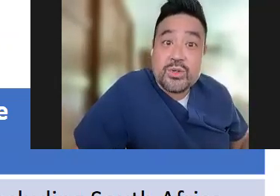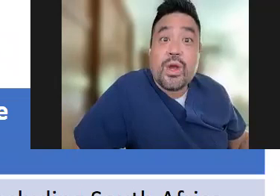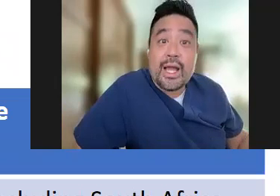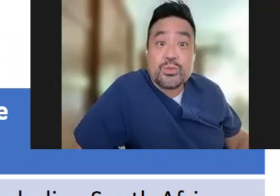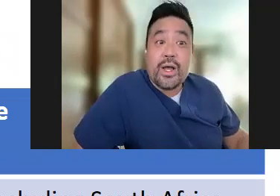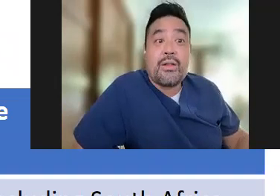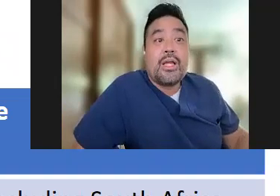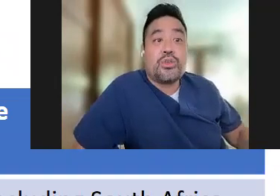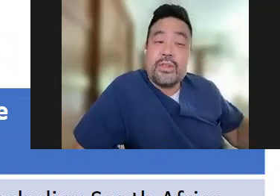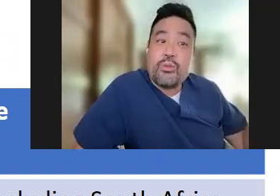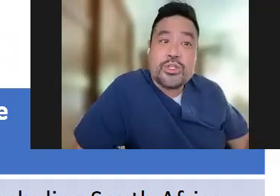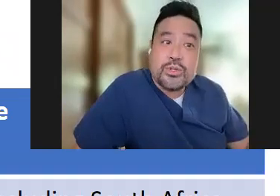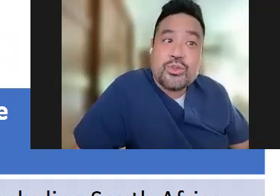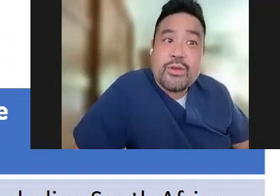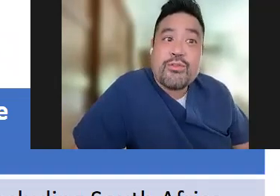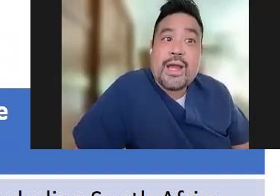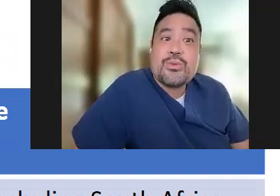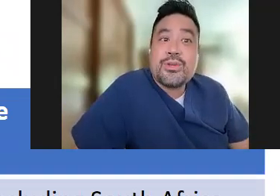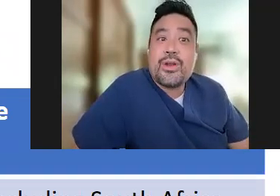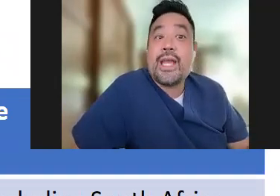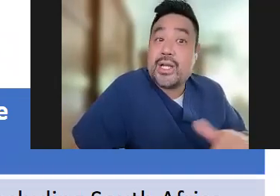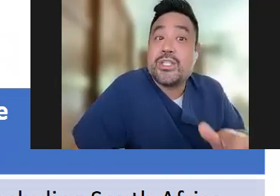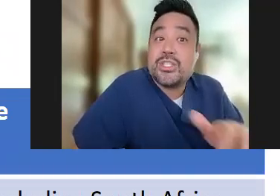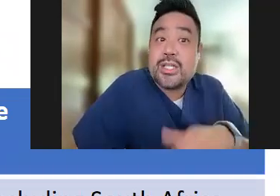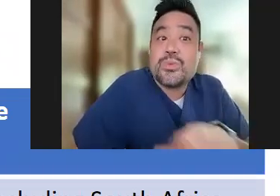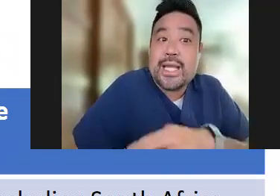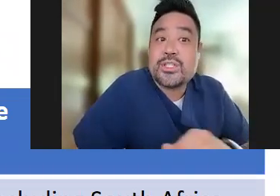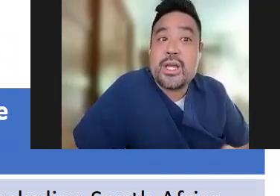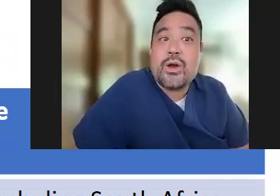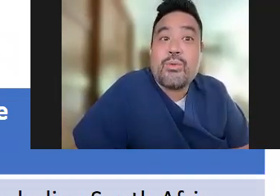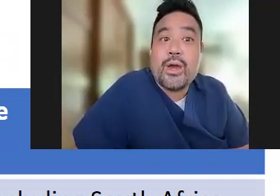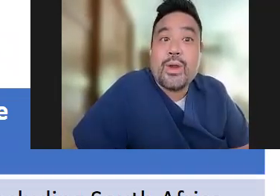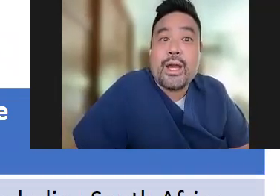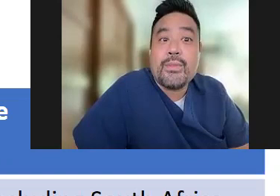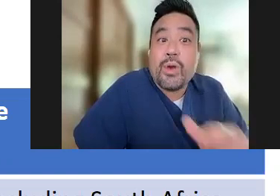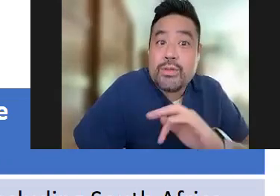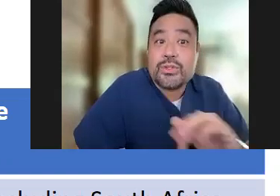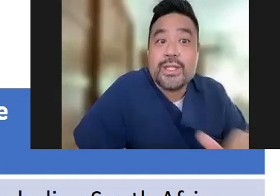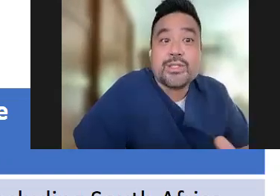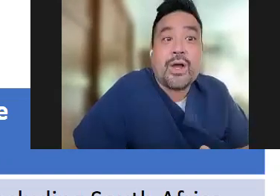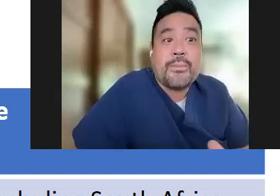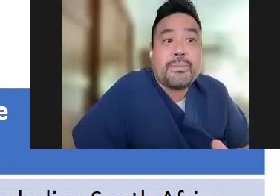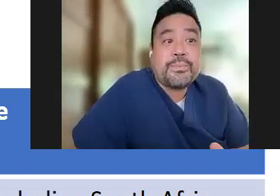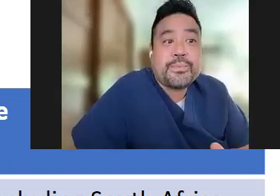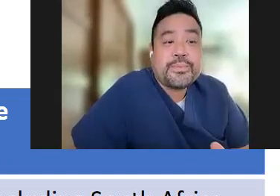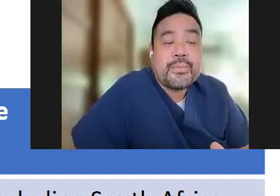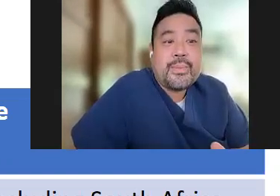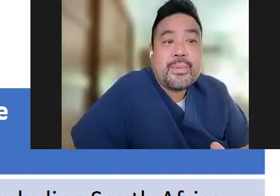countries as well. During the original strain for Pfizer and Moderna, and Johnson & Johnson was actually around when there were other strains as